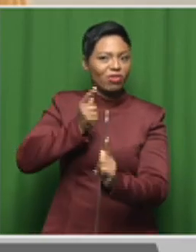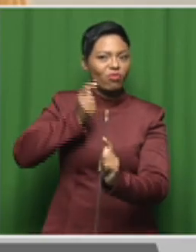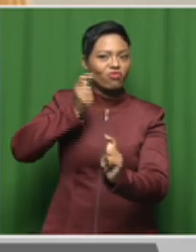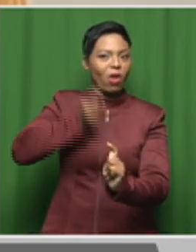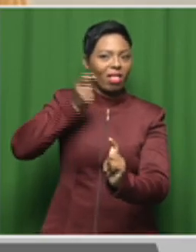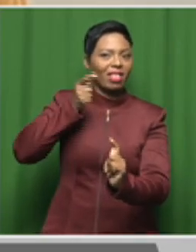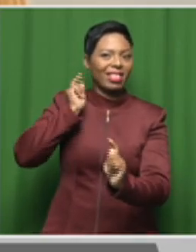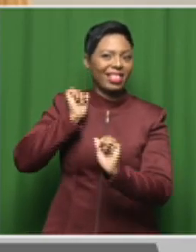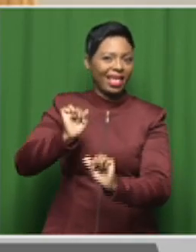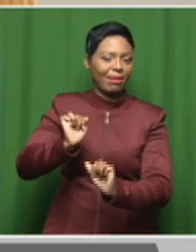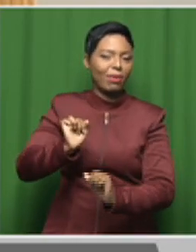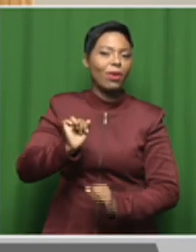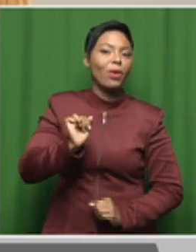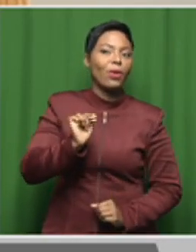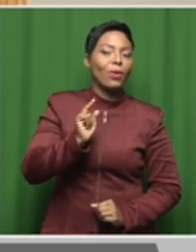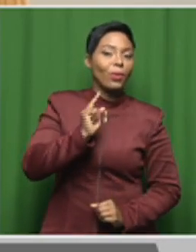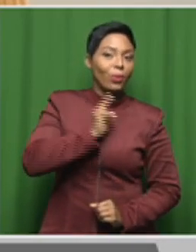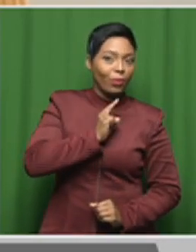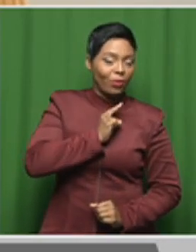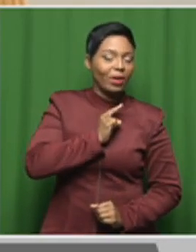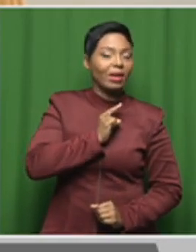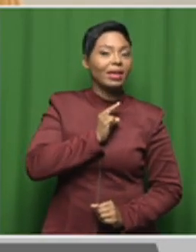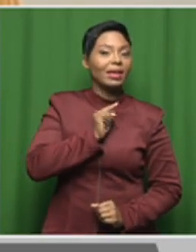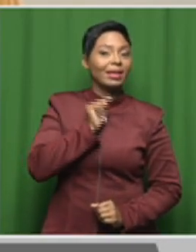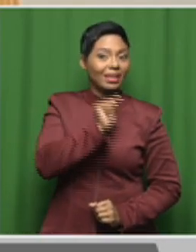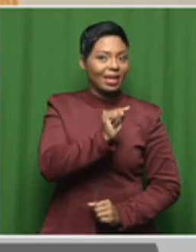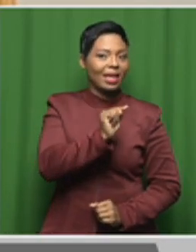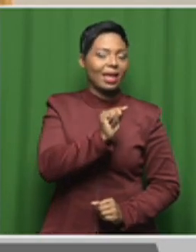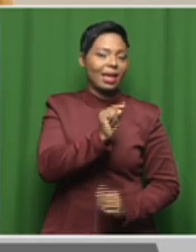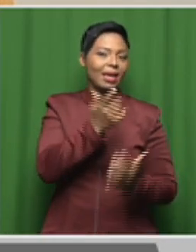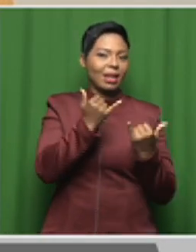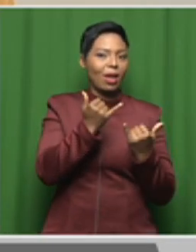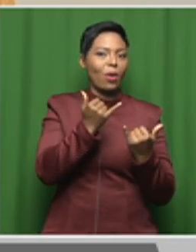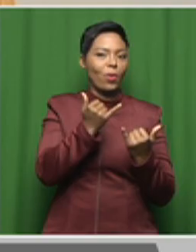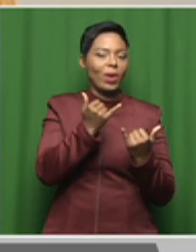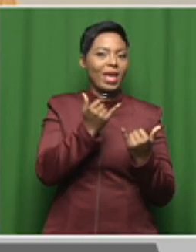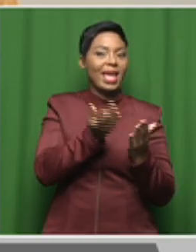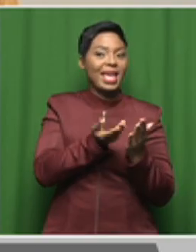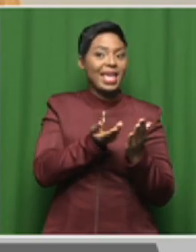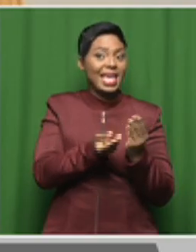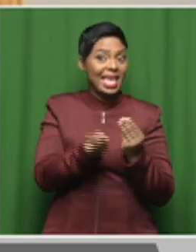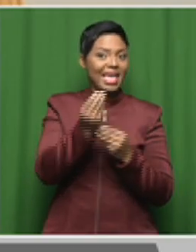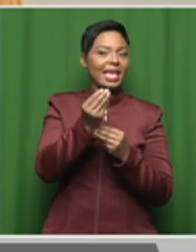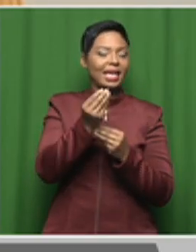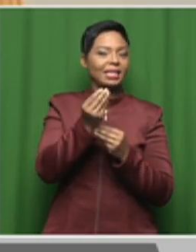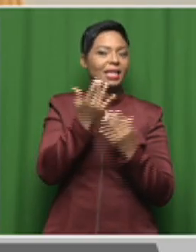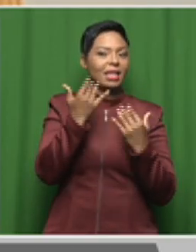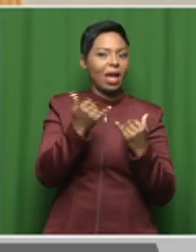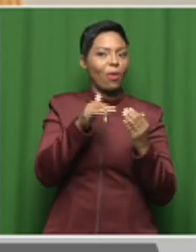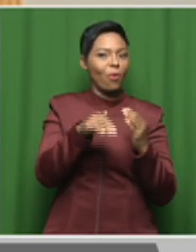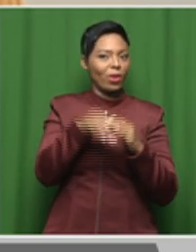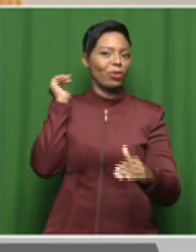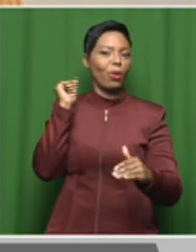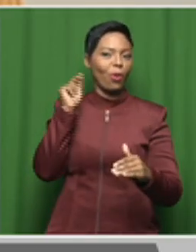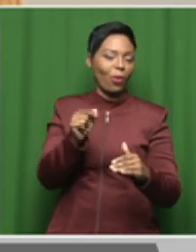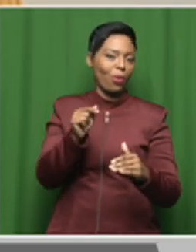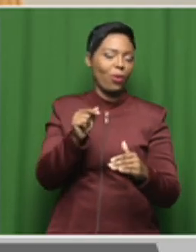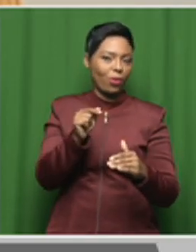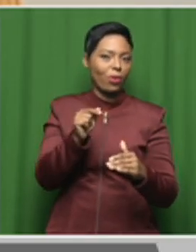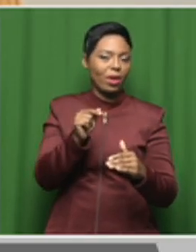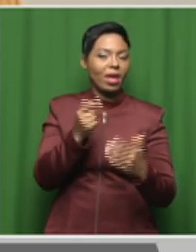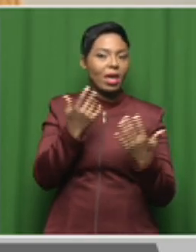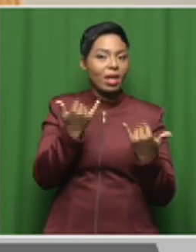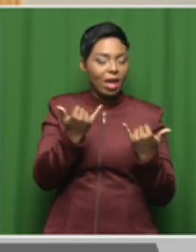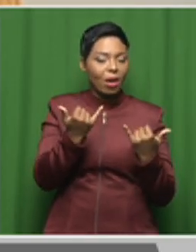in which the VAT rate increase withdrawal could become effective is if the bill was approved. And the new bill was